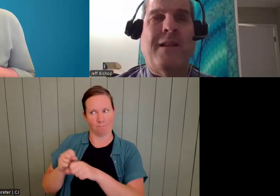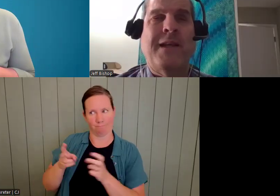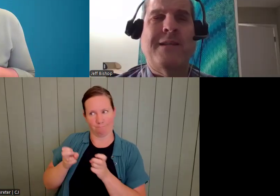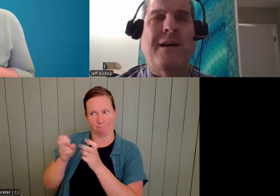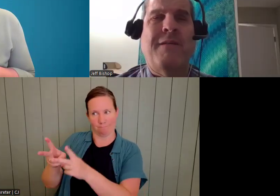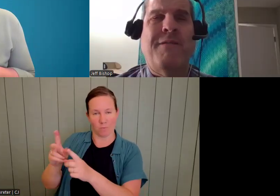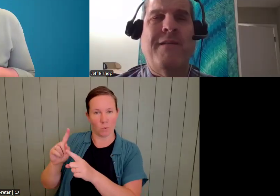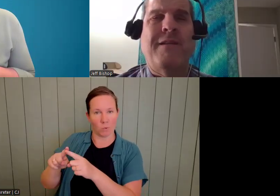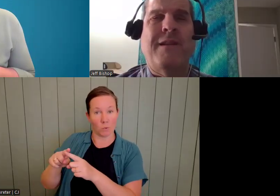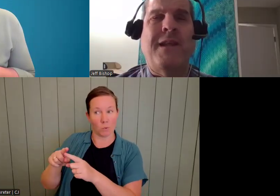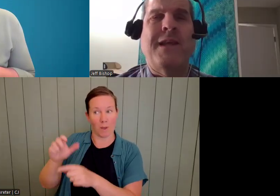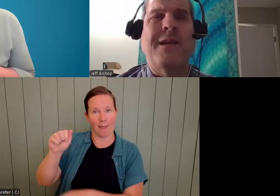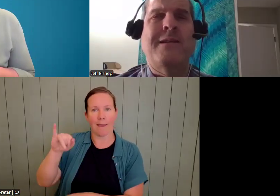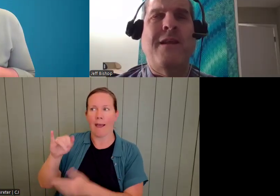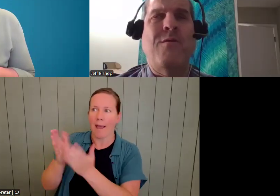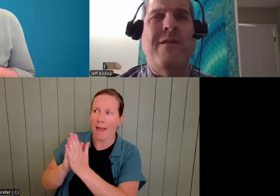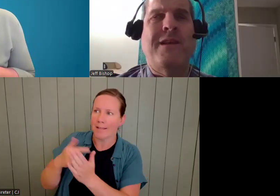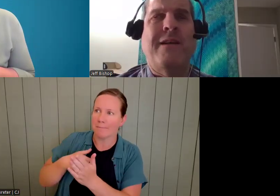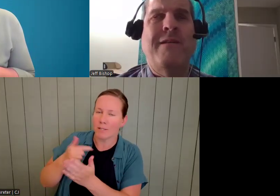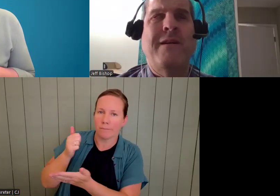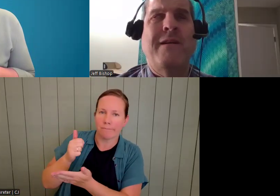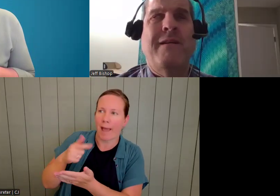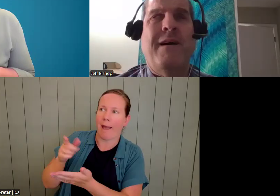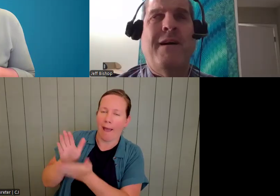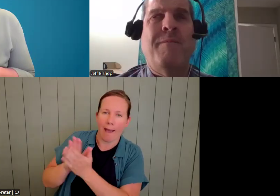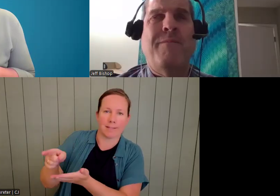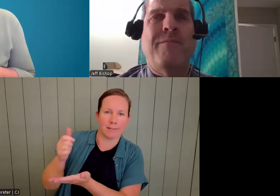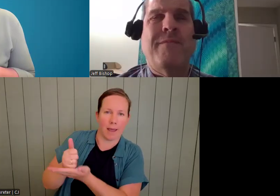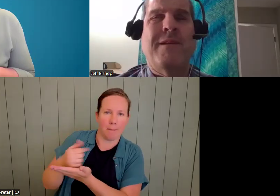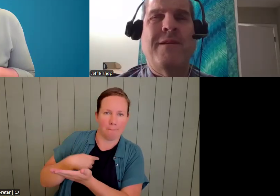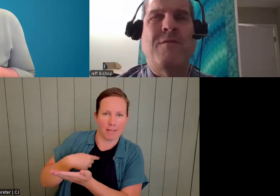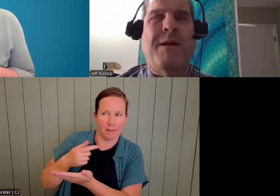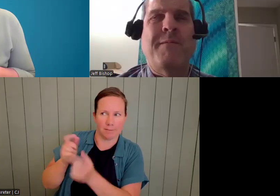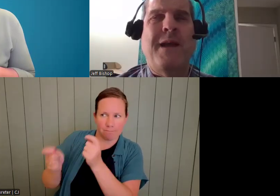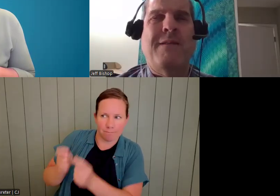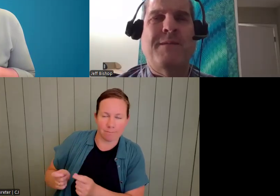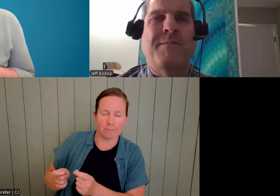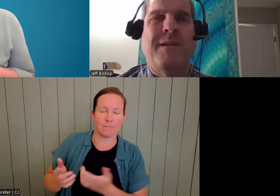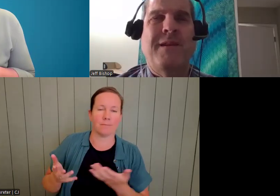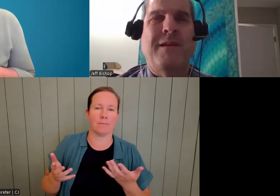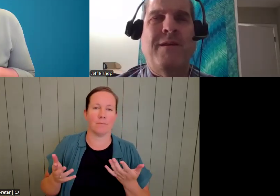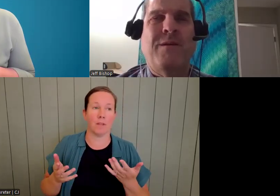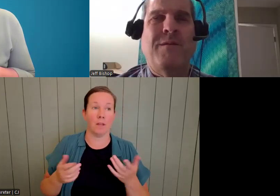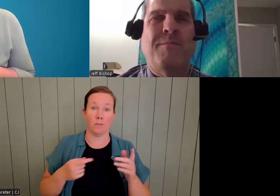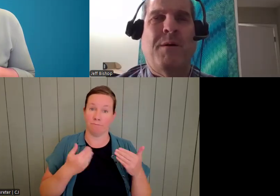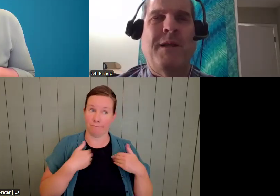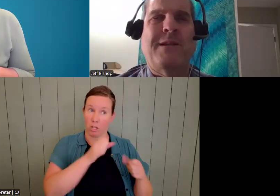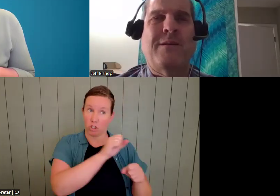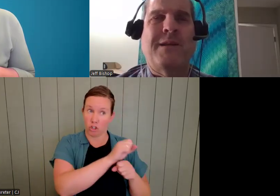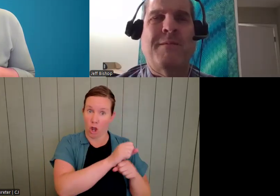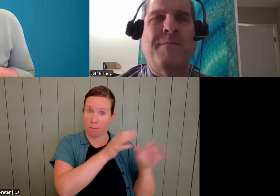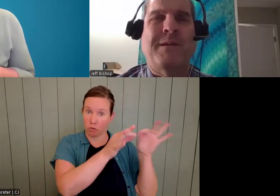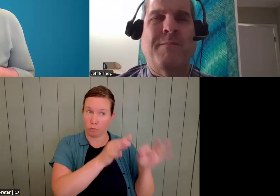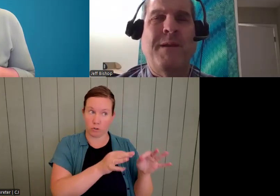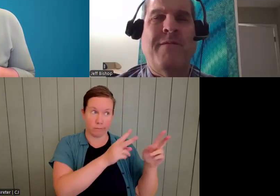a list of the things that you have done. You probably have some, bullets